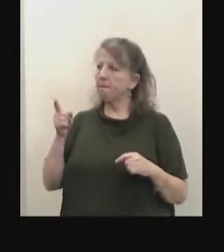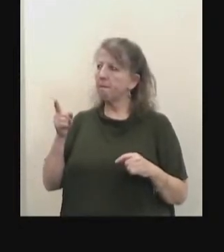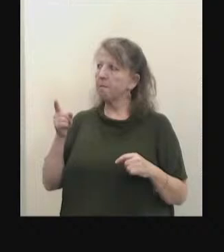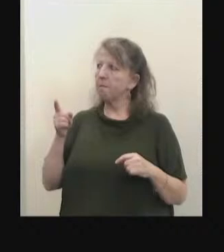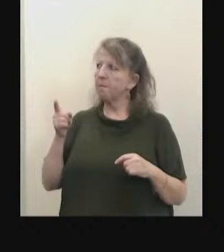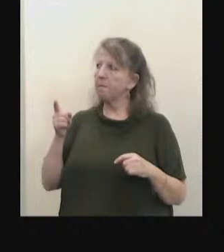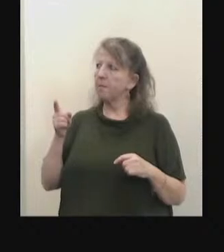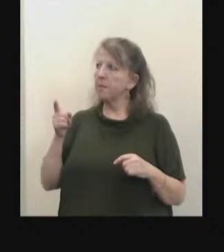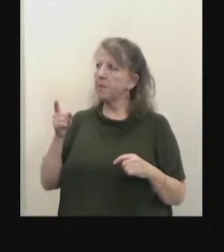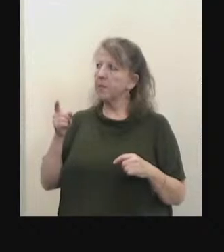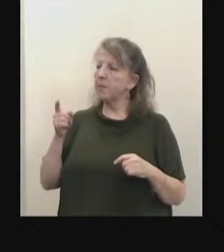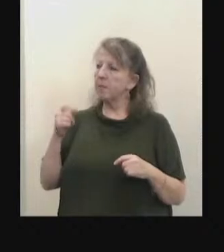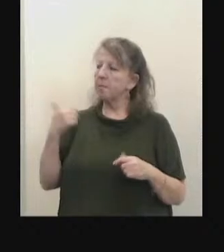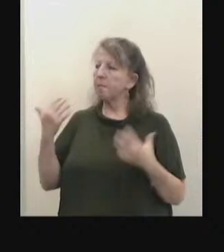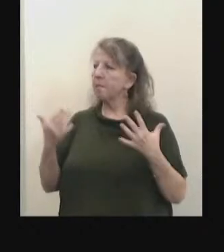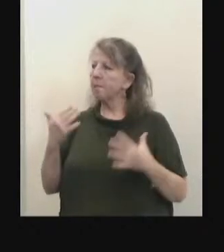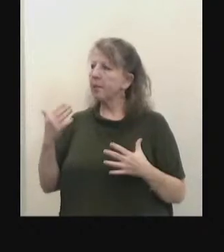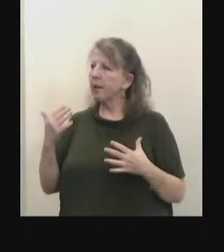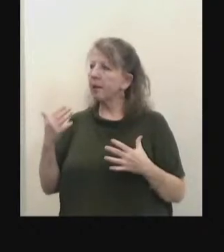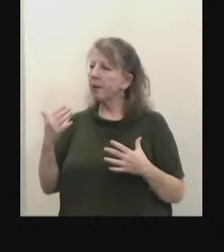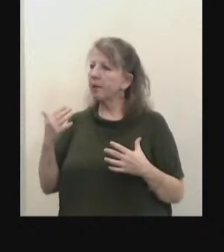restrict